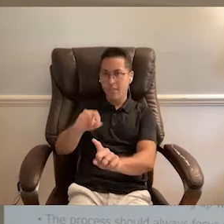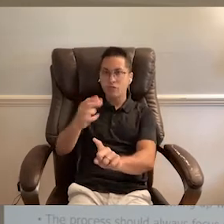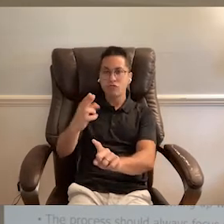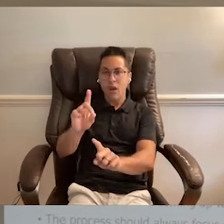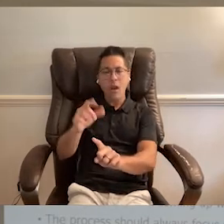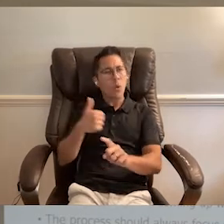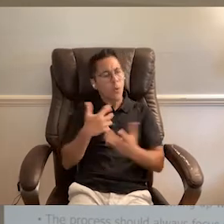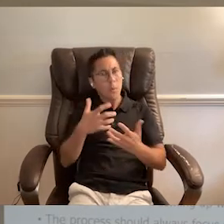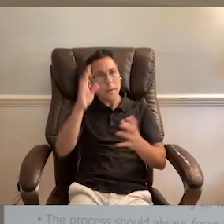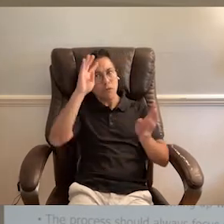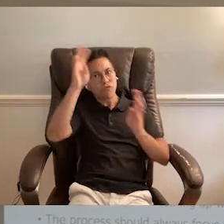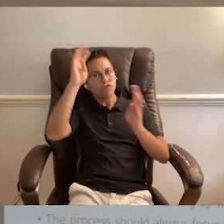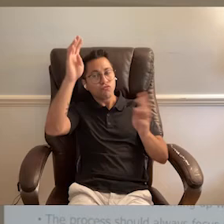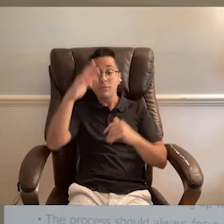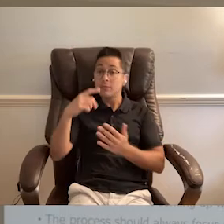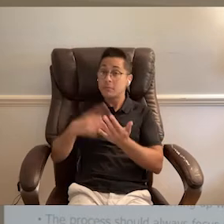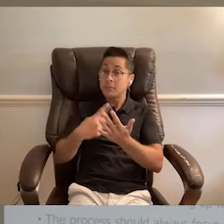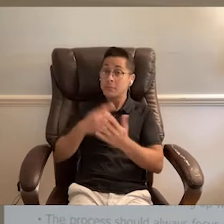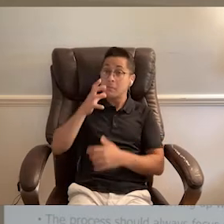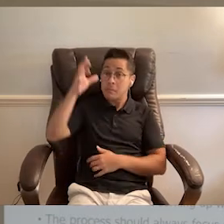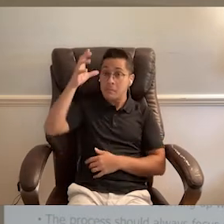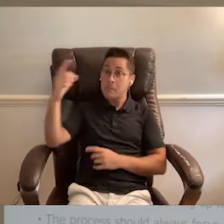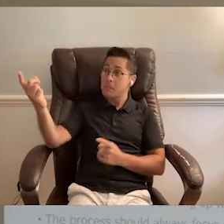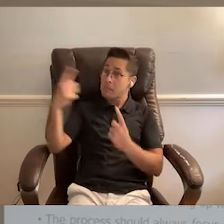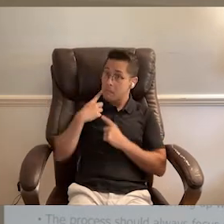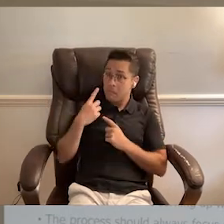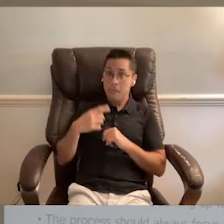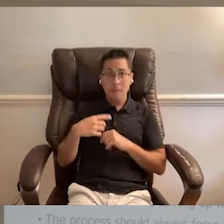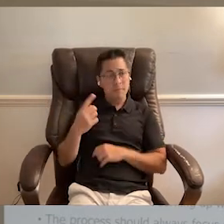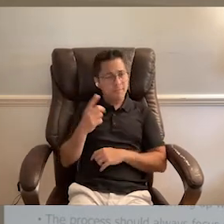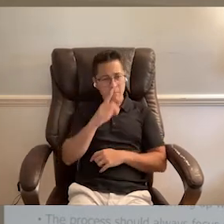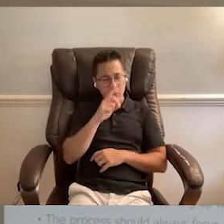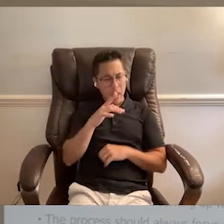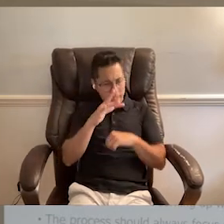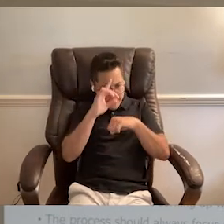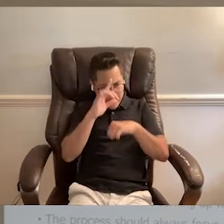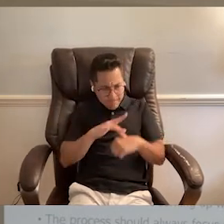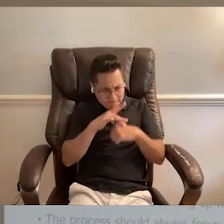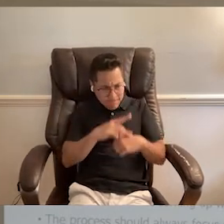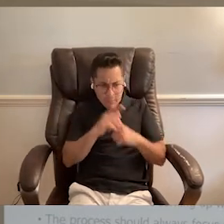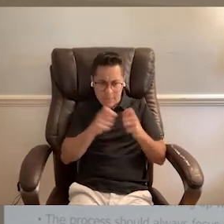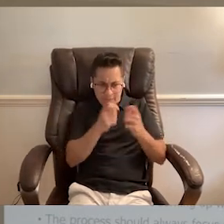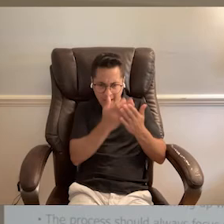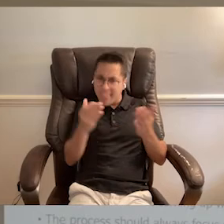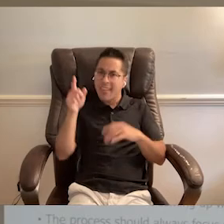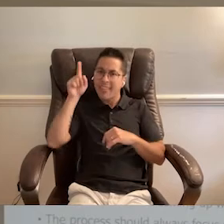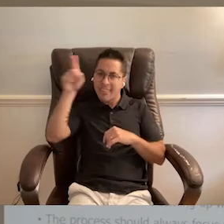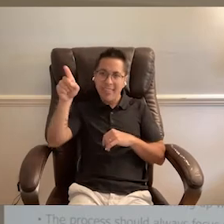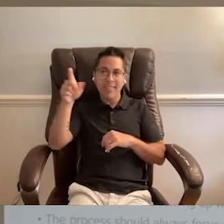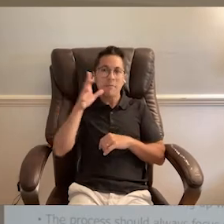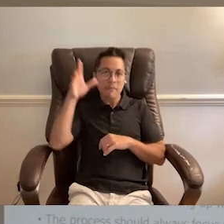Sometimes parents come to us and they are very stuck on a particular thing they want. And often, when you